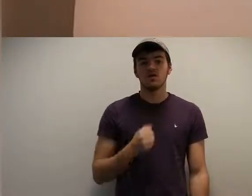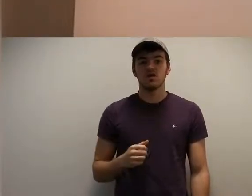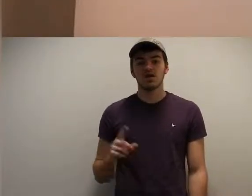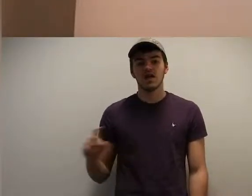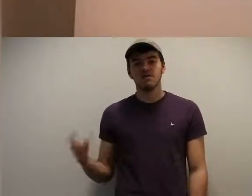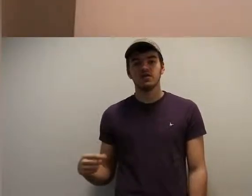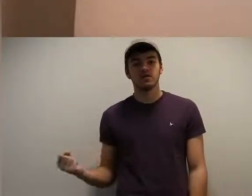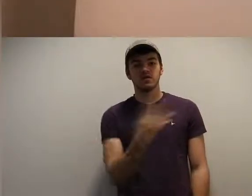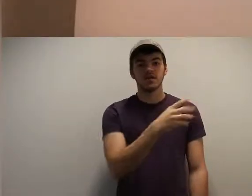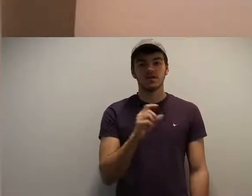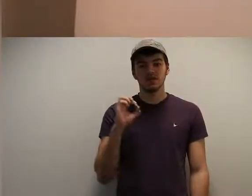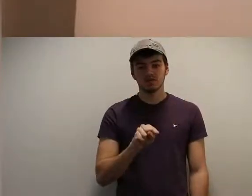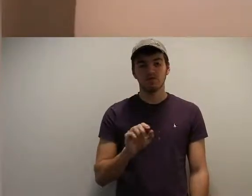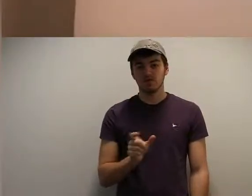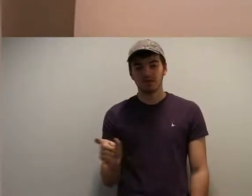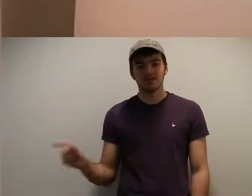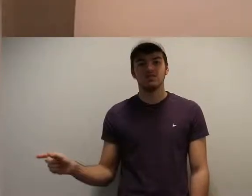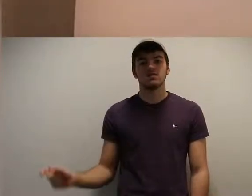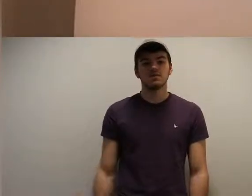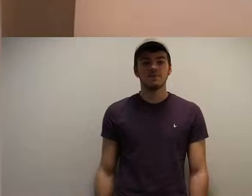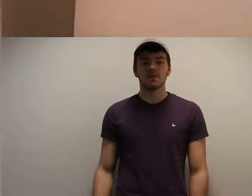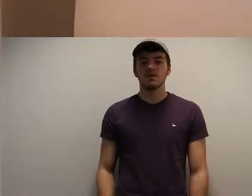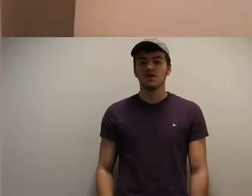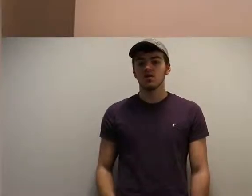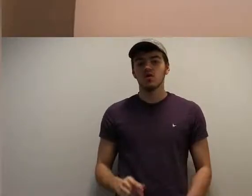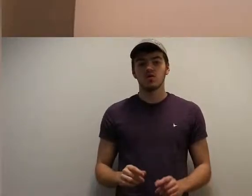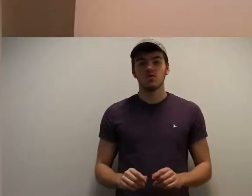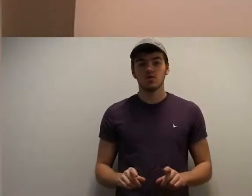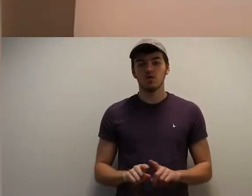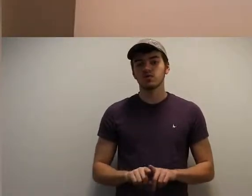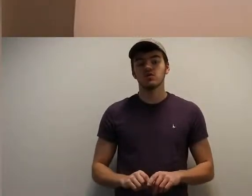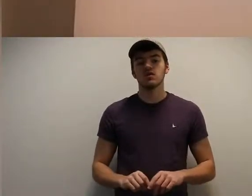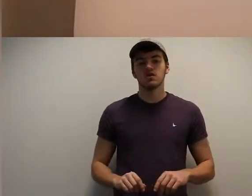minus 1 and can be represented by the surd.